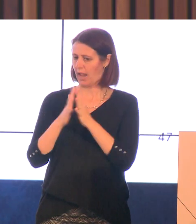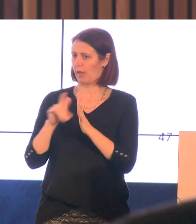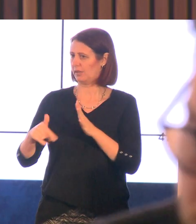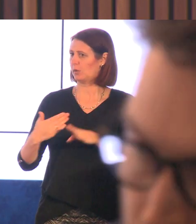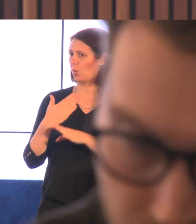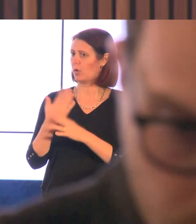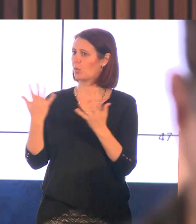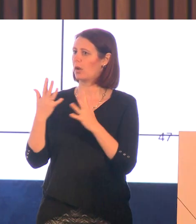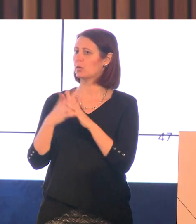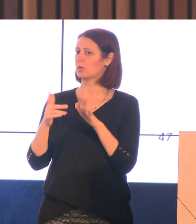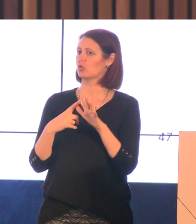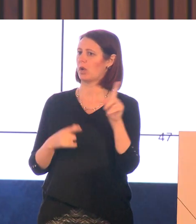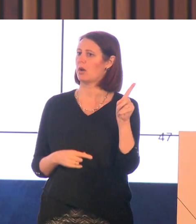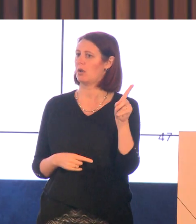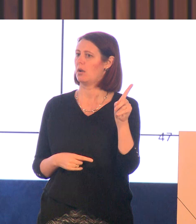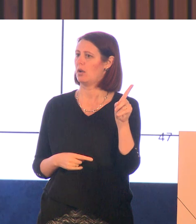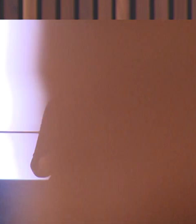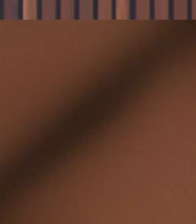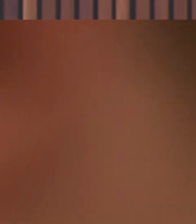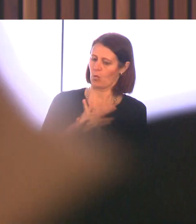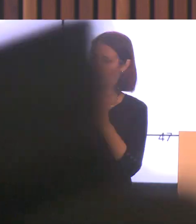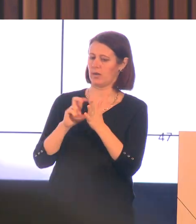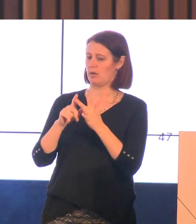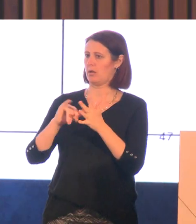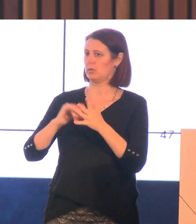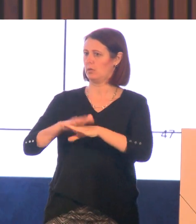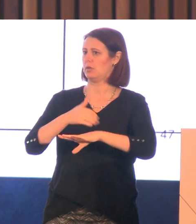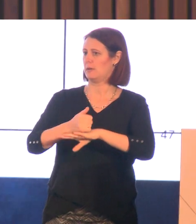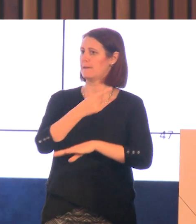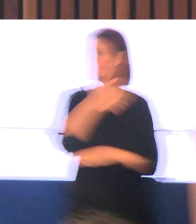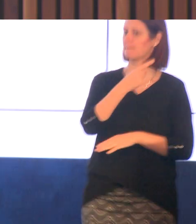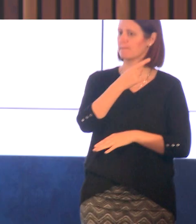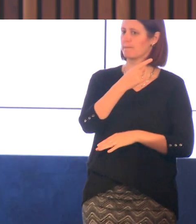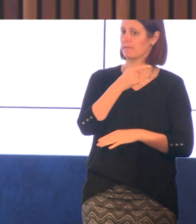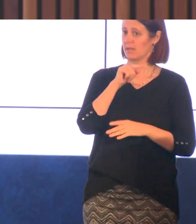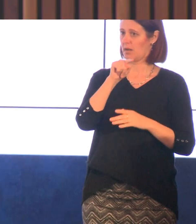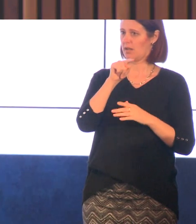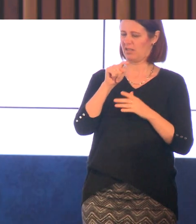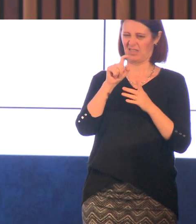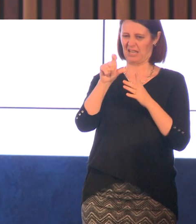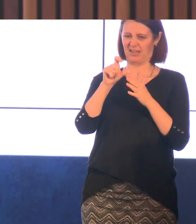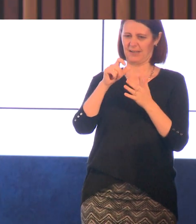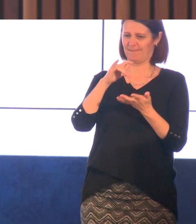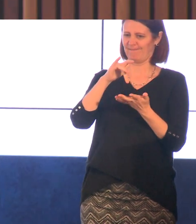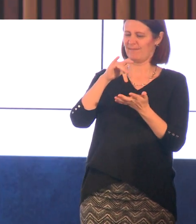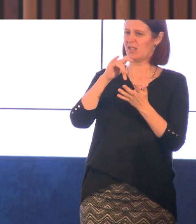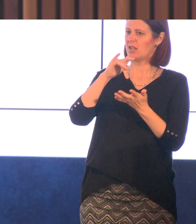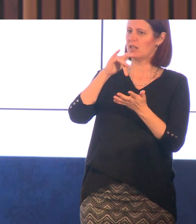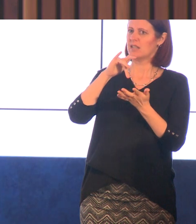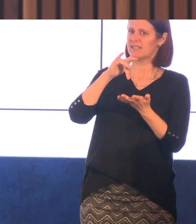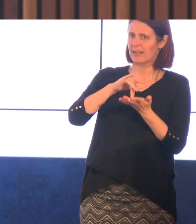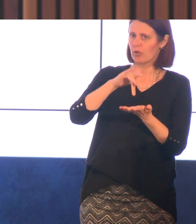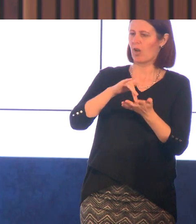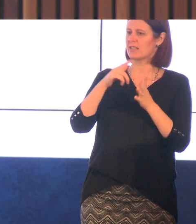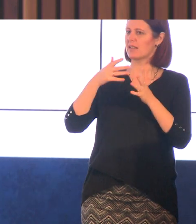works in Western Australia before the NDIS, where their CAP process or centralised access